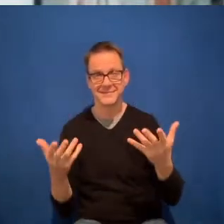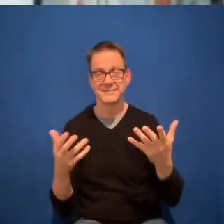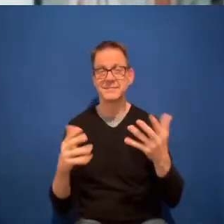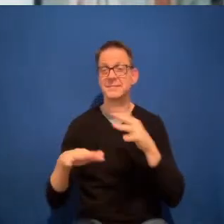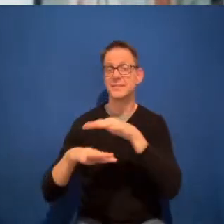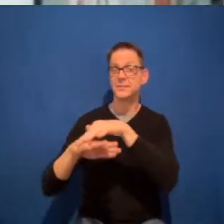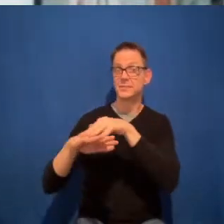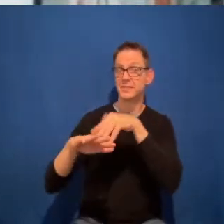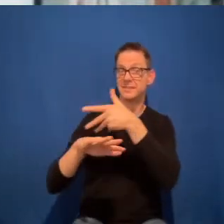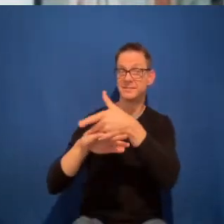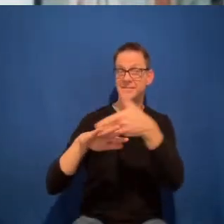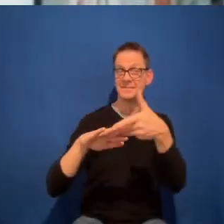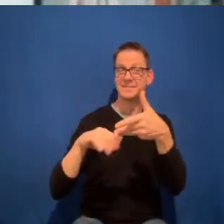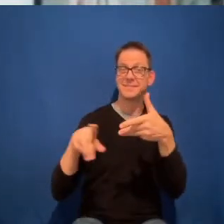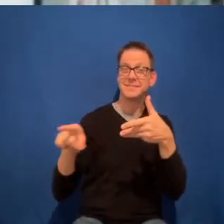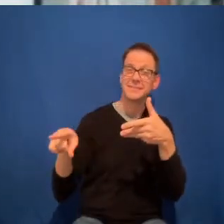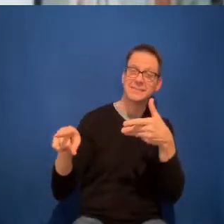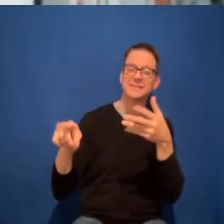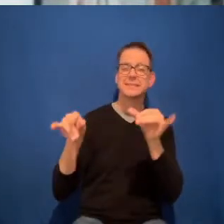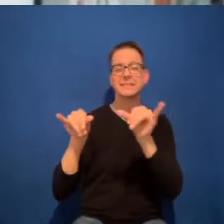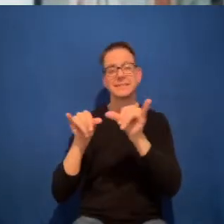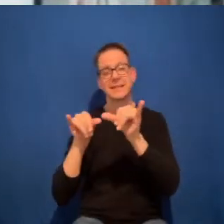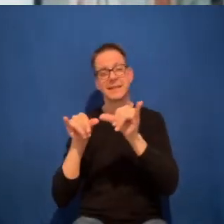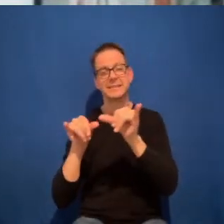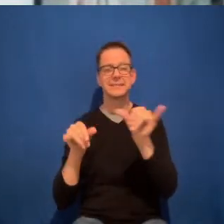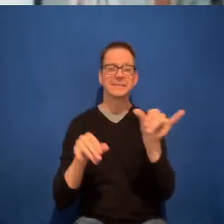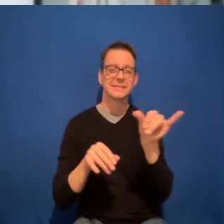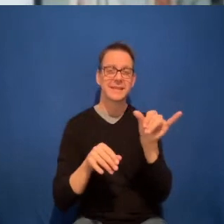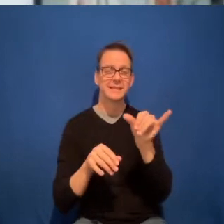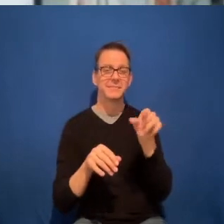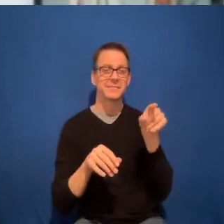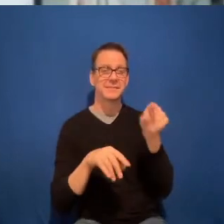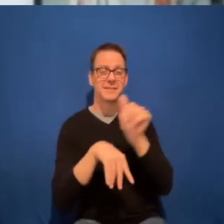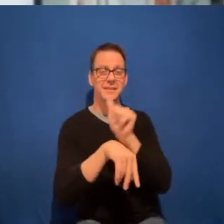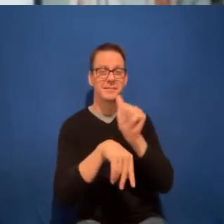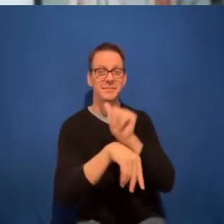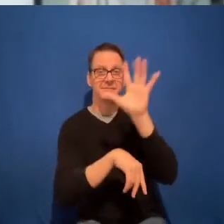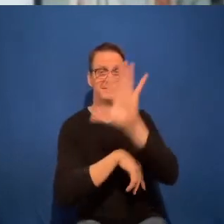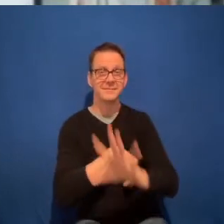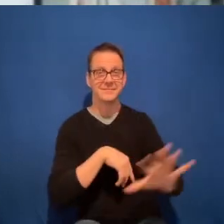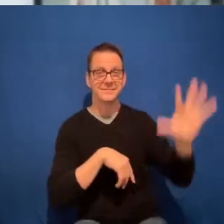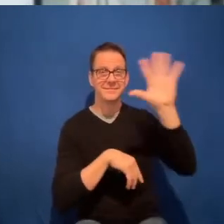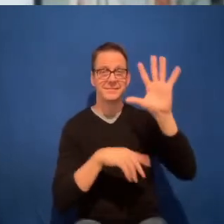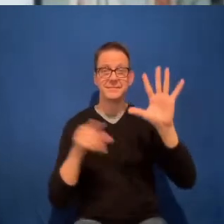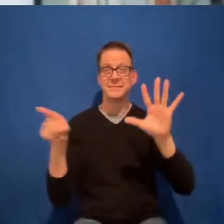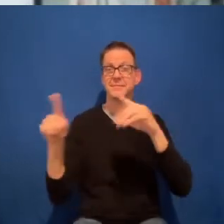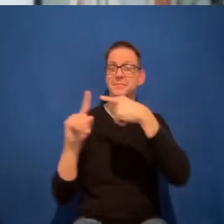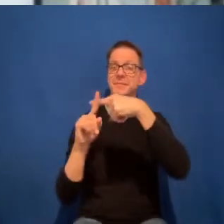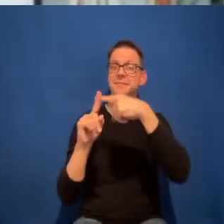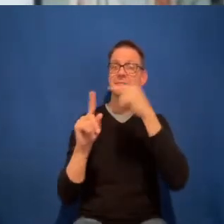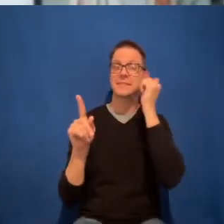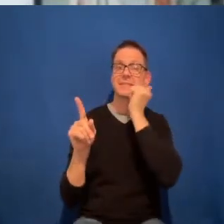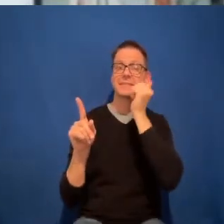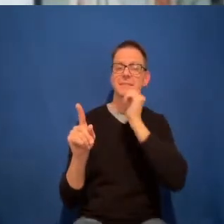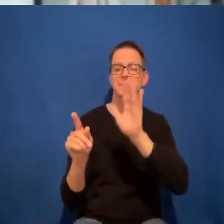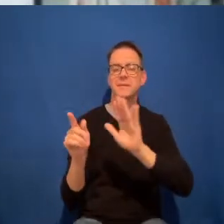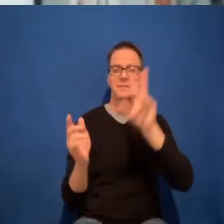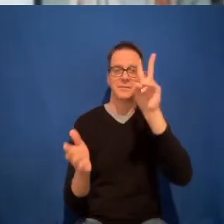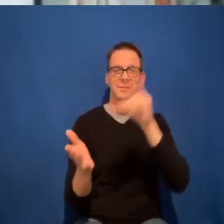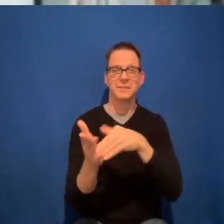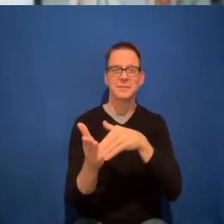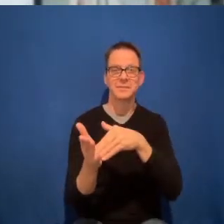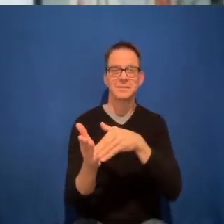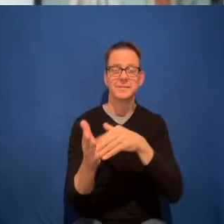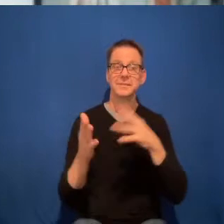the same size as Alberta, has cases around 2,000 per day, whereas we're